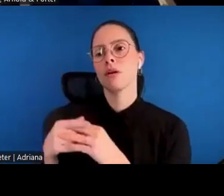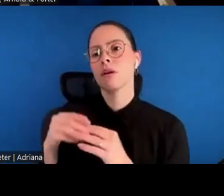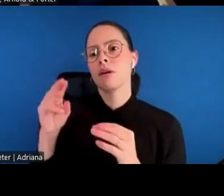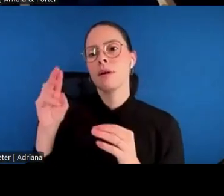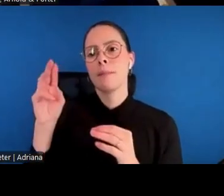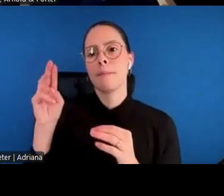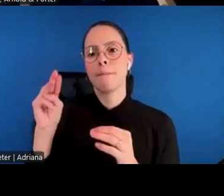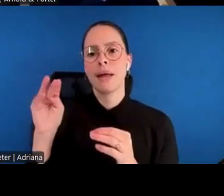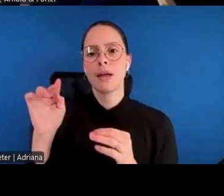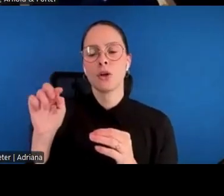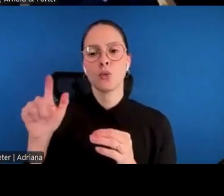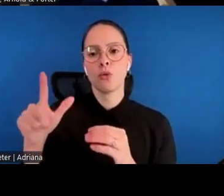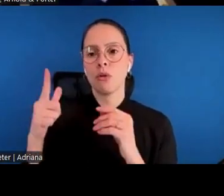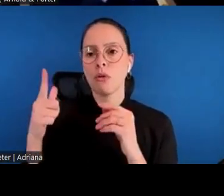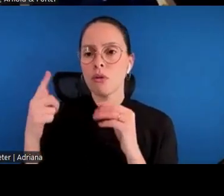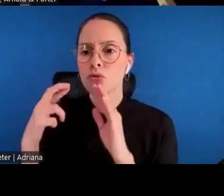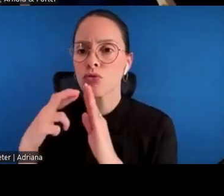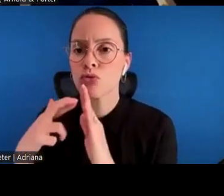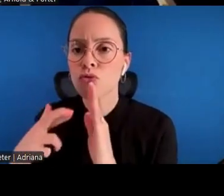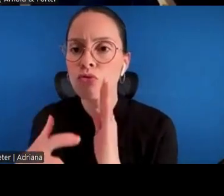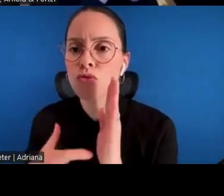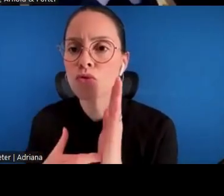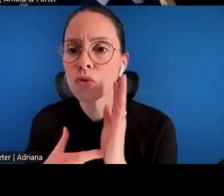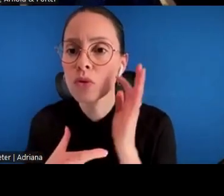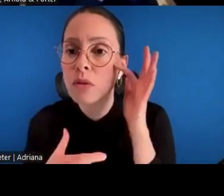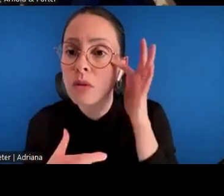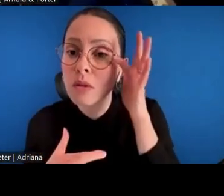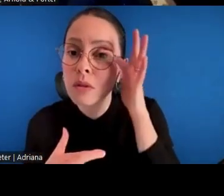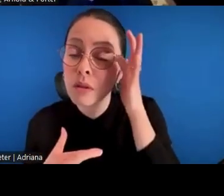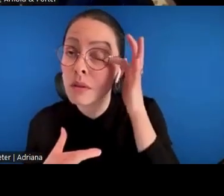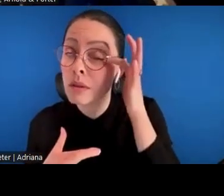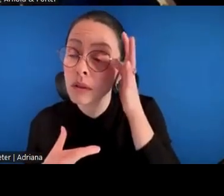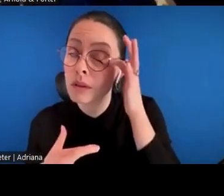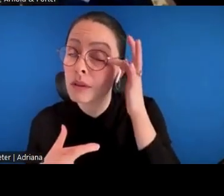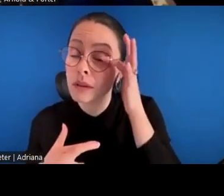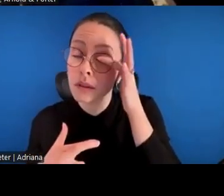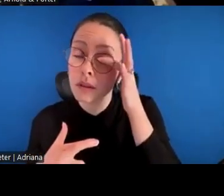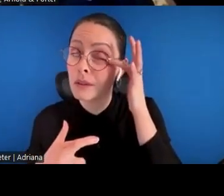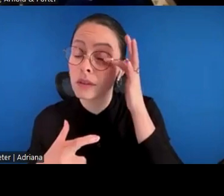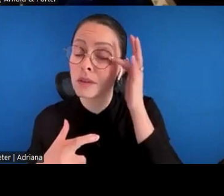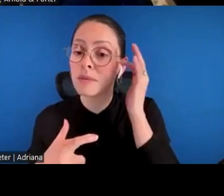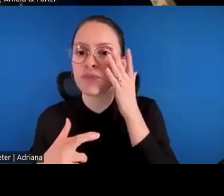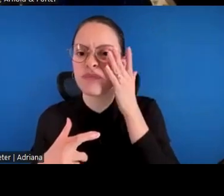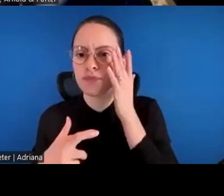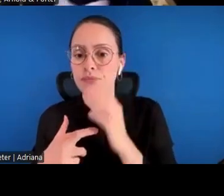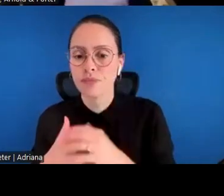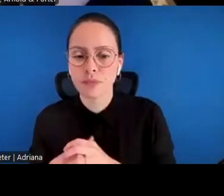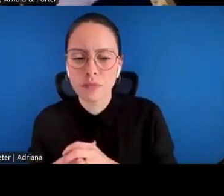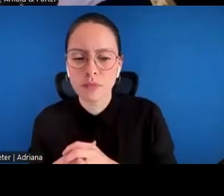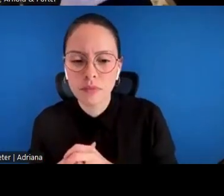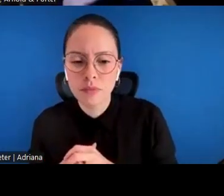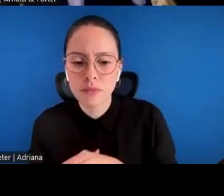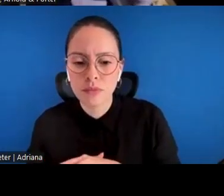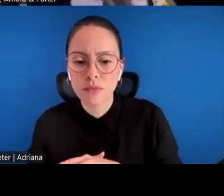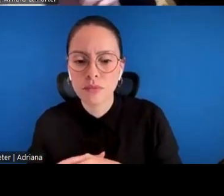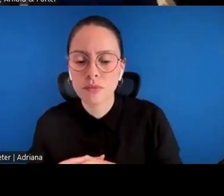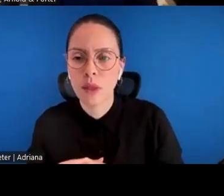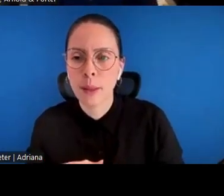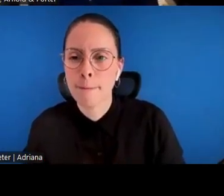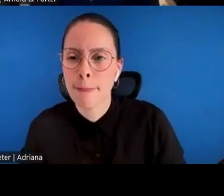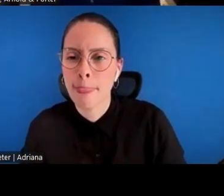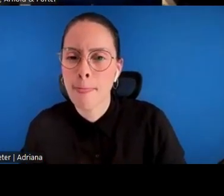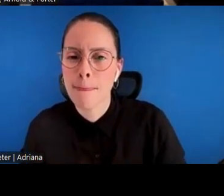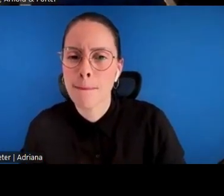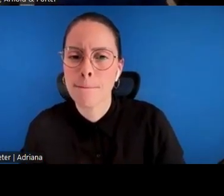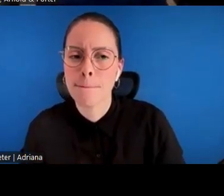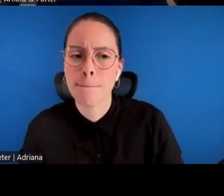my luggage upstairs from my recent trip to Joint Base Lewis McChord, and I haven't unpacked. But this is what it looks like as a general rule. There is a recent